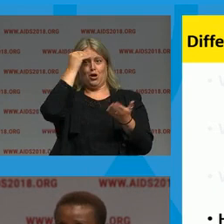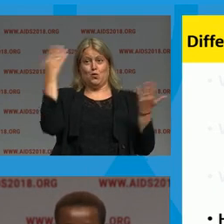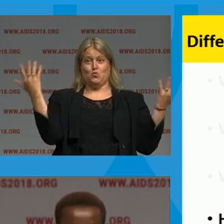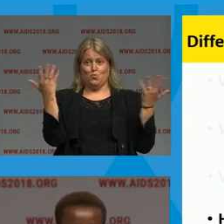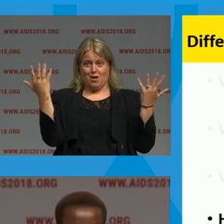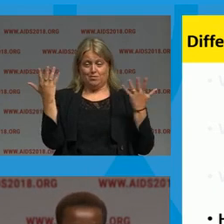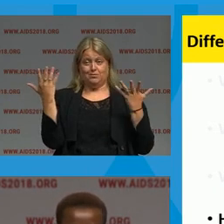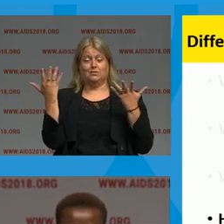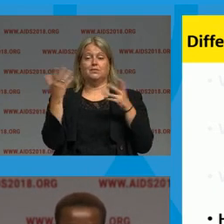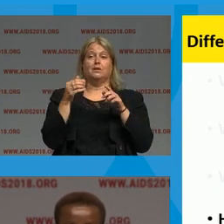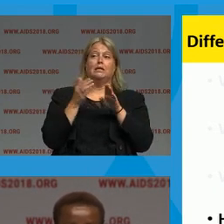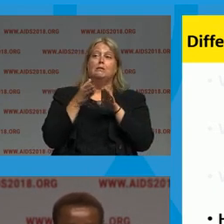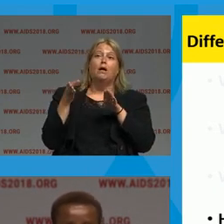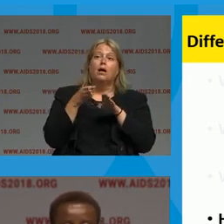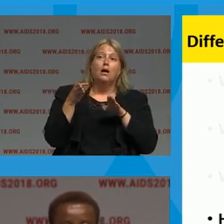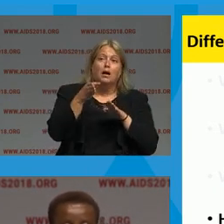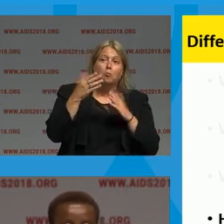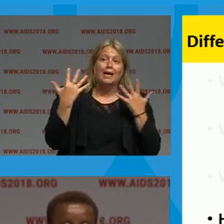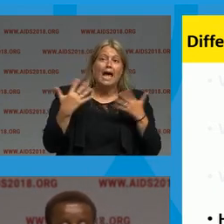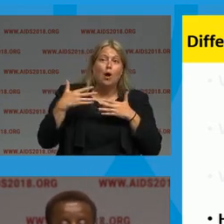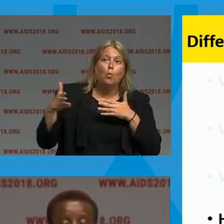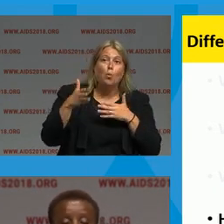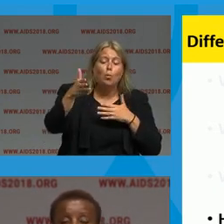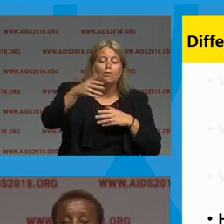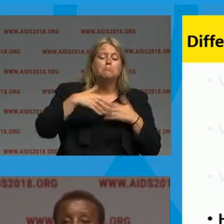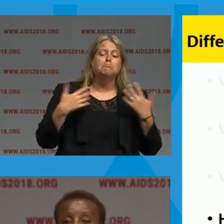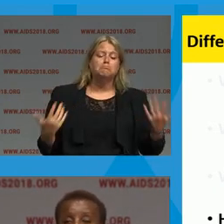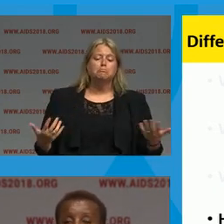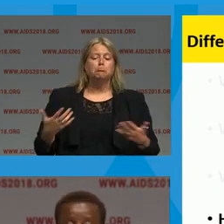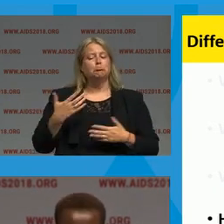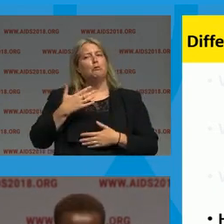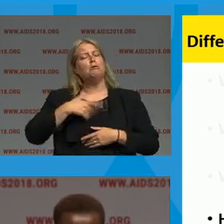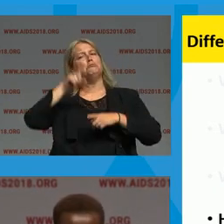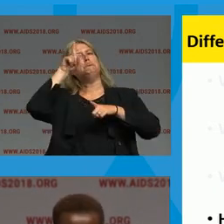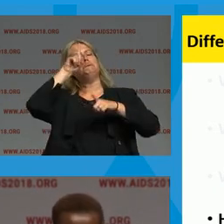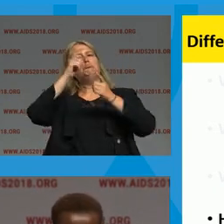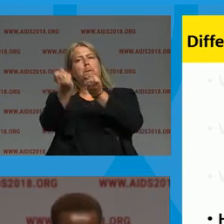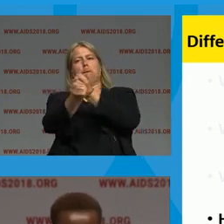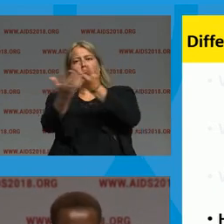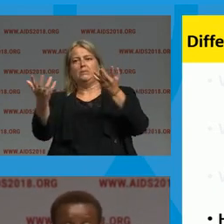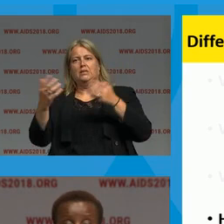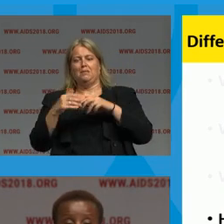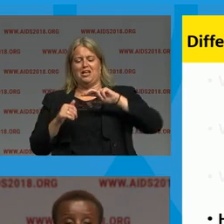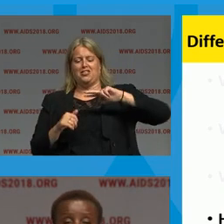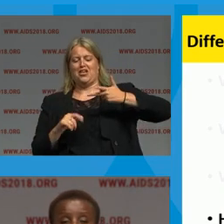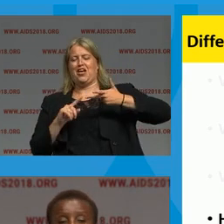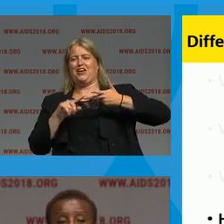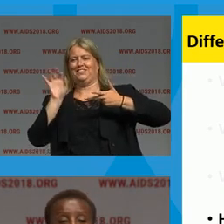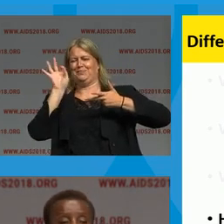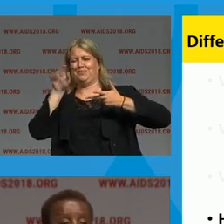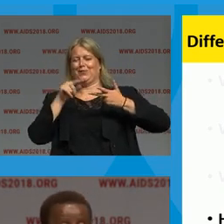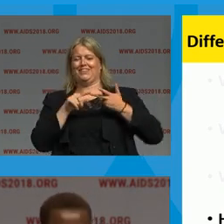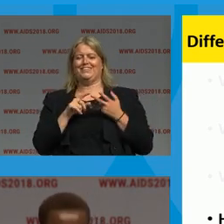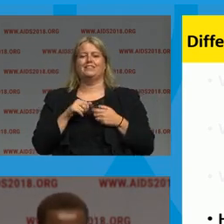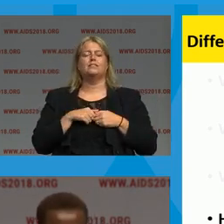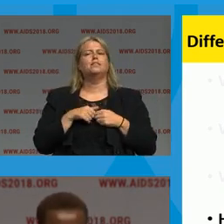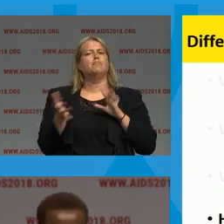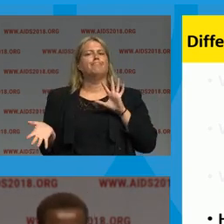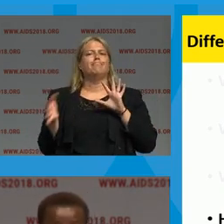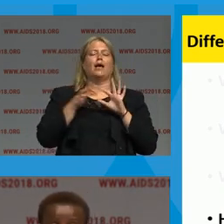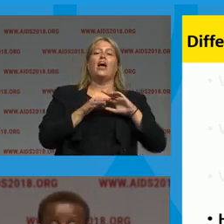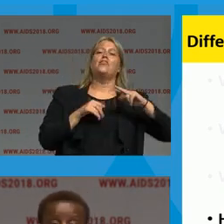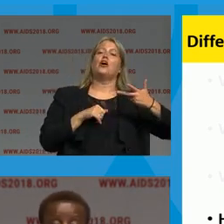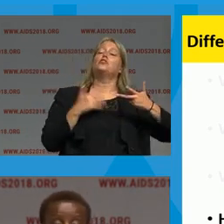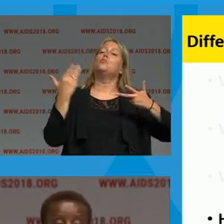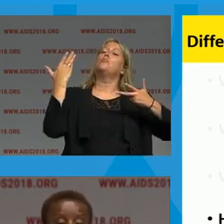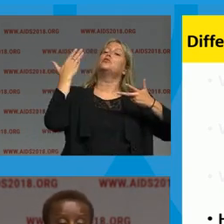must continue to do, I want then to reflect on really my third and important point, which is coming back to the third perspective